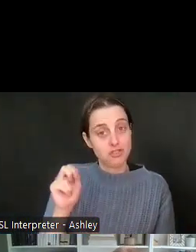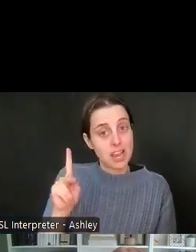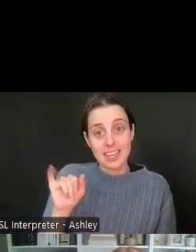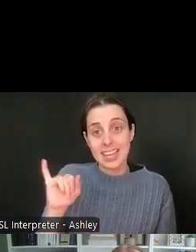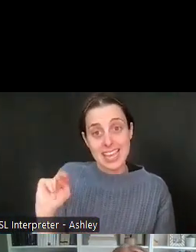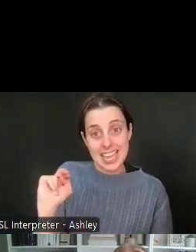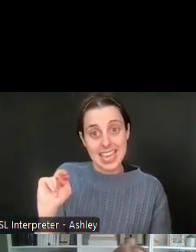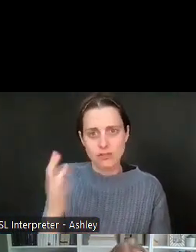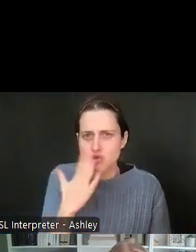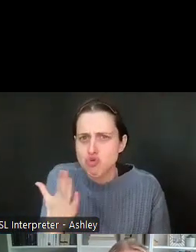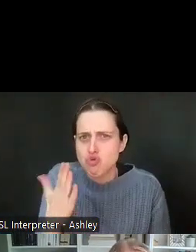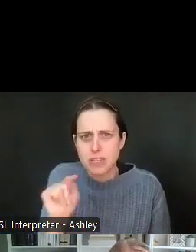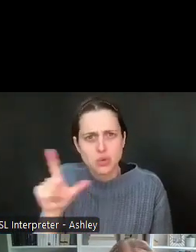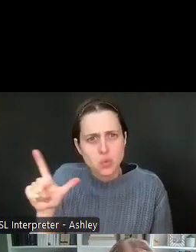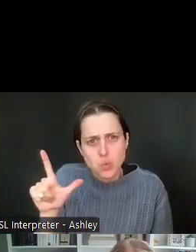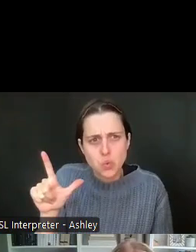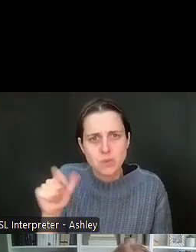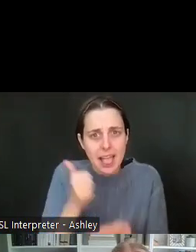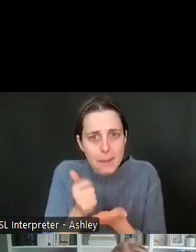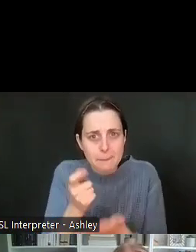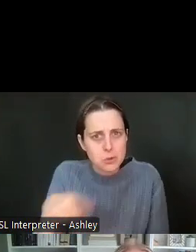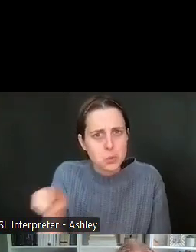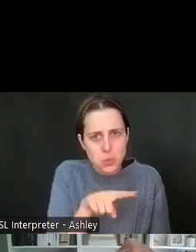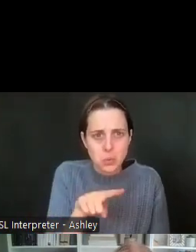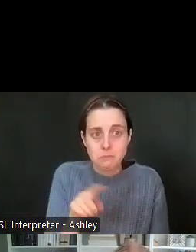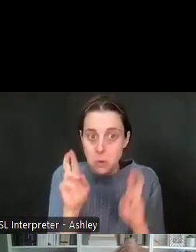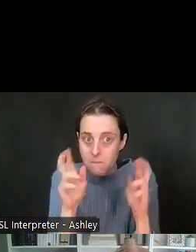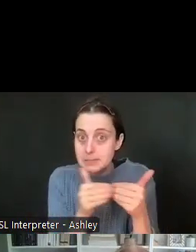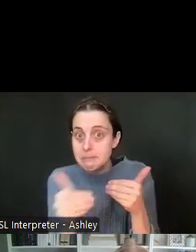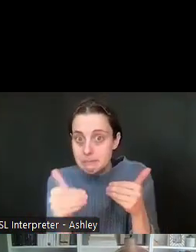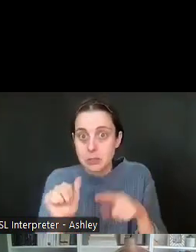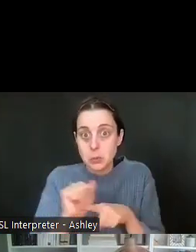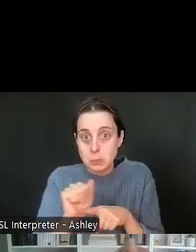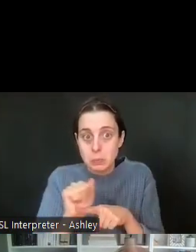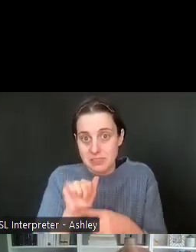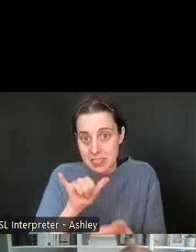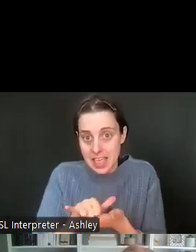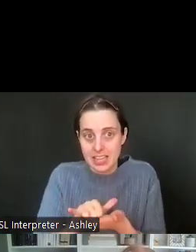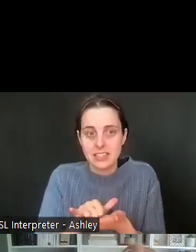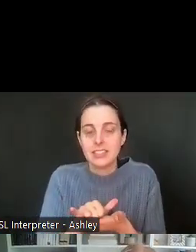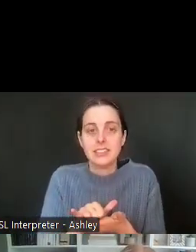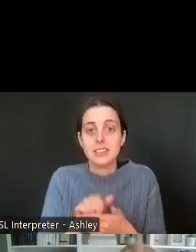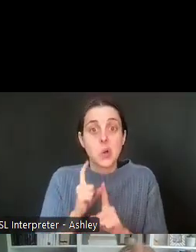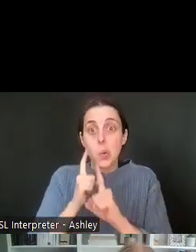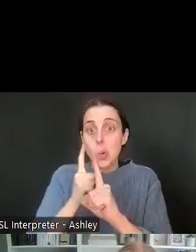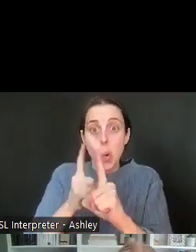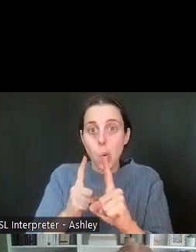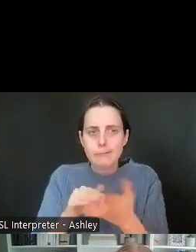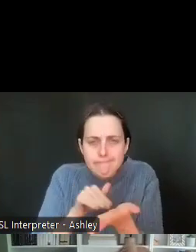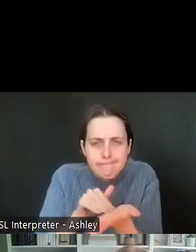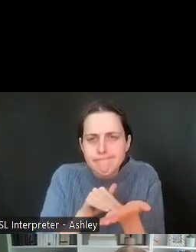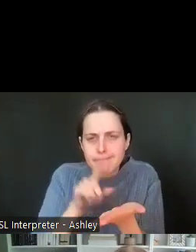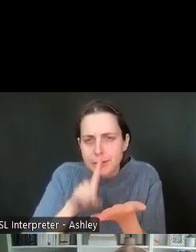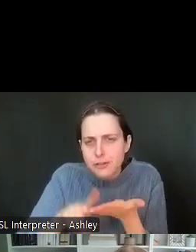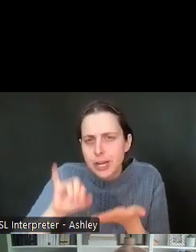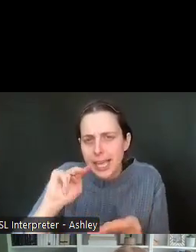Because what the two-word check-in can do is it can drive connection. And it does that in two ways. The